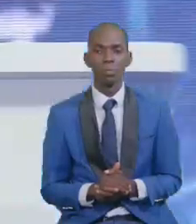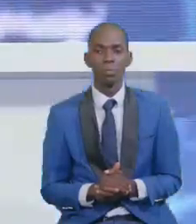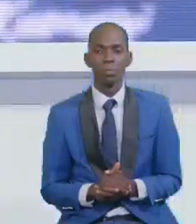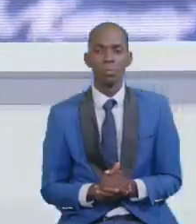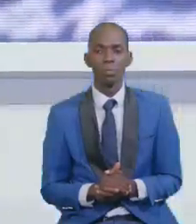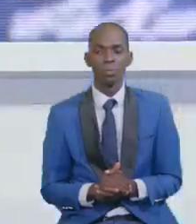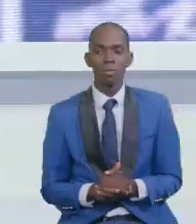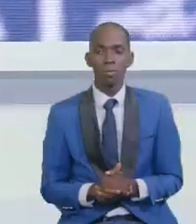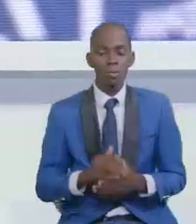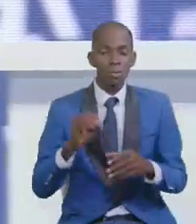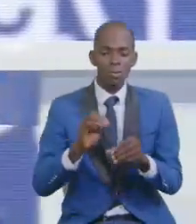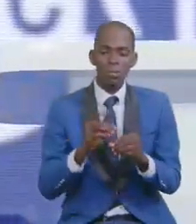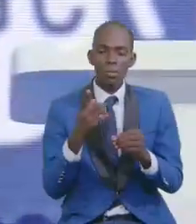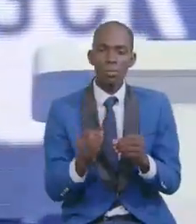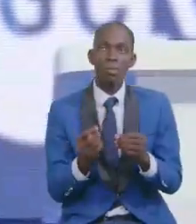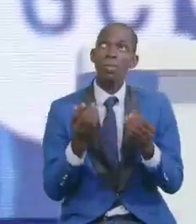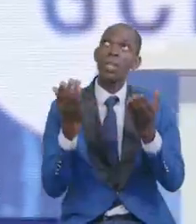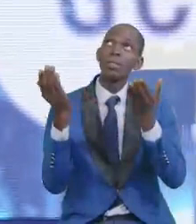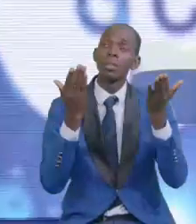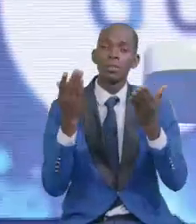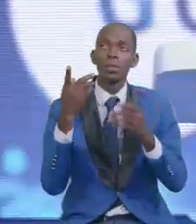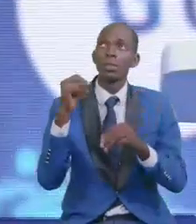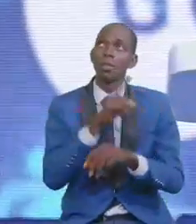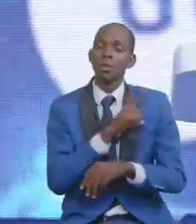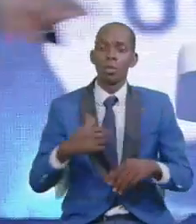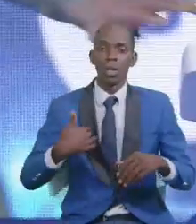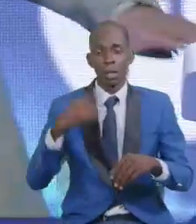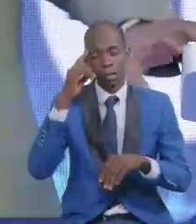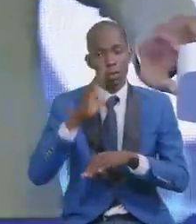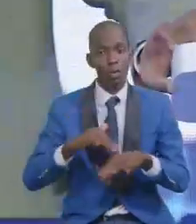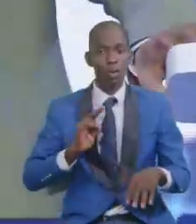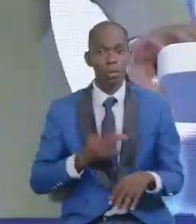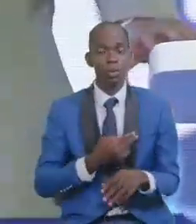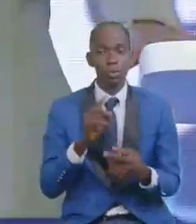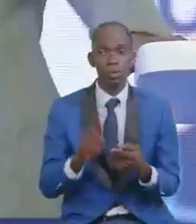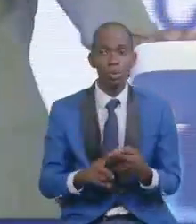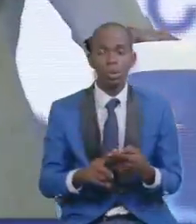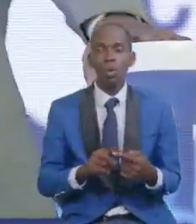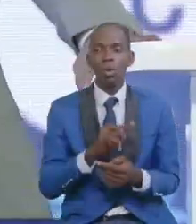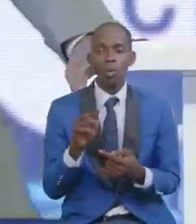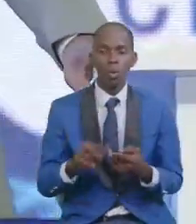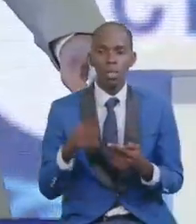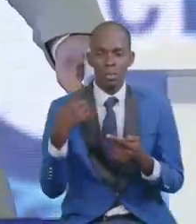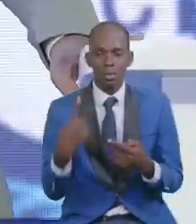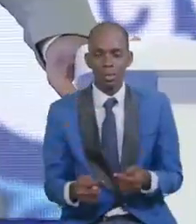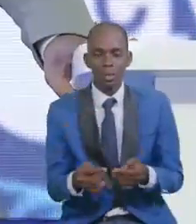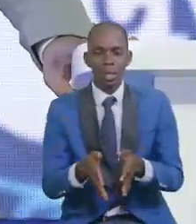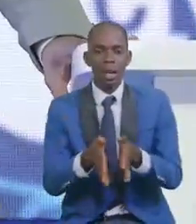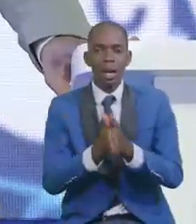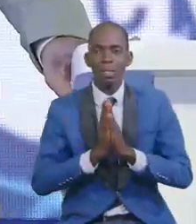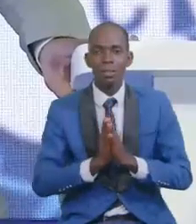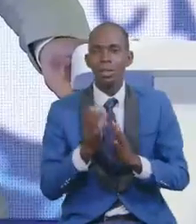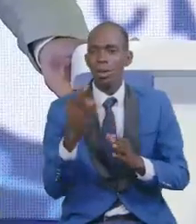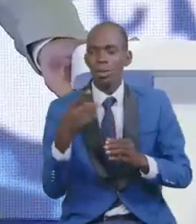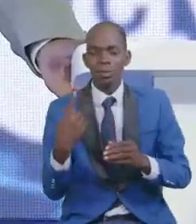In the service the Lord has called us to, when the demand of the service is greater than our